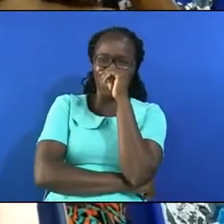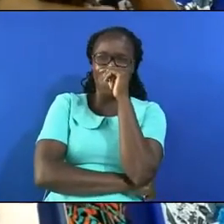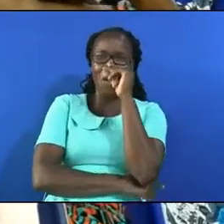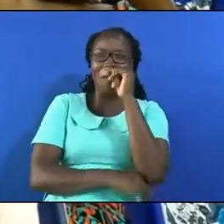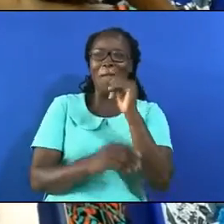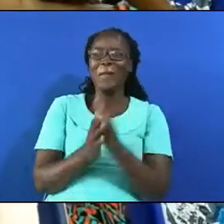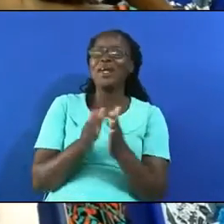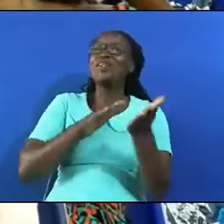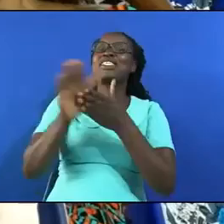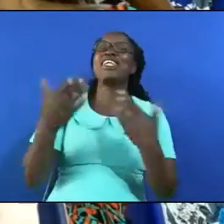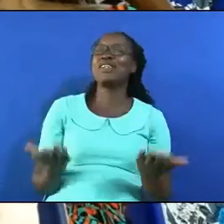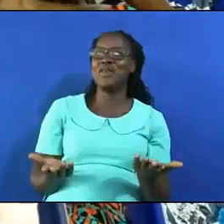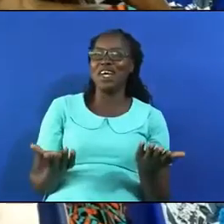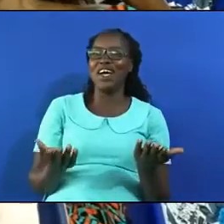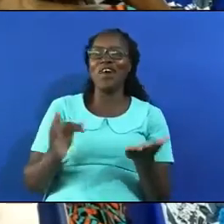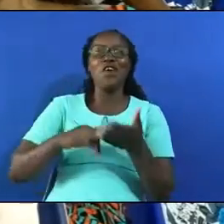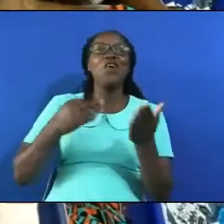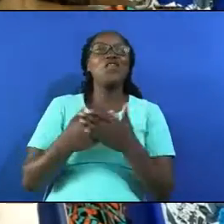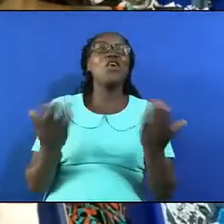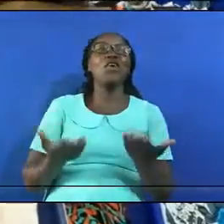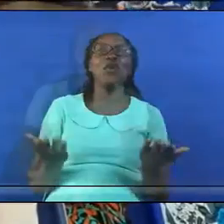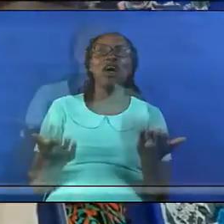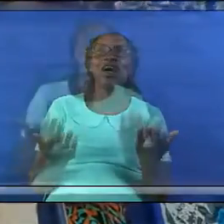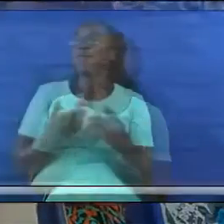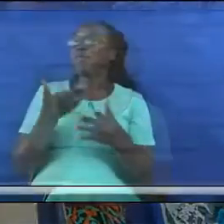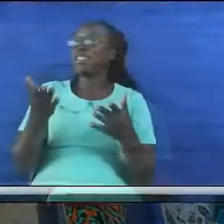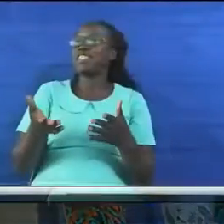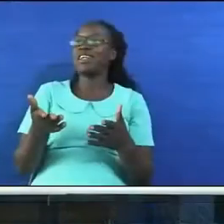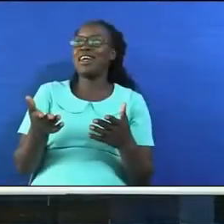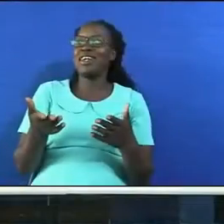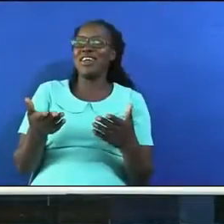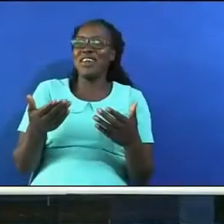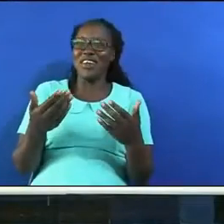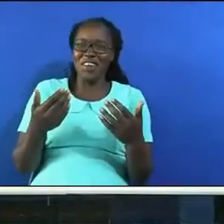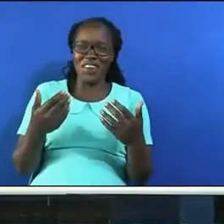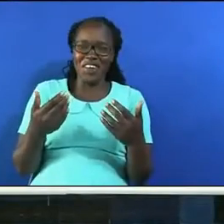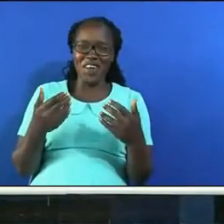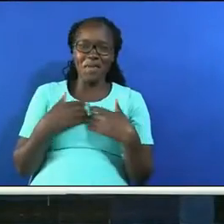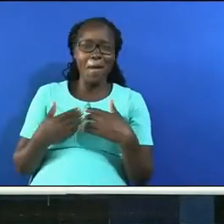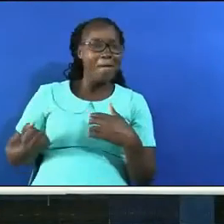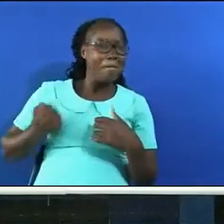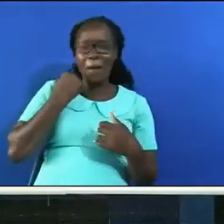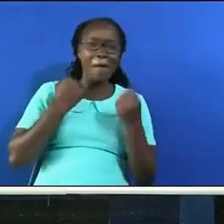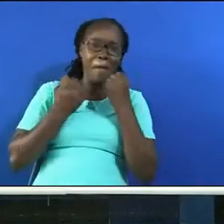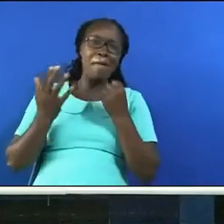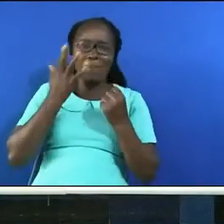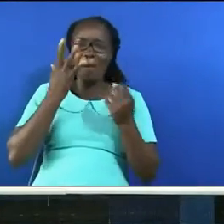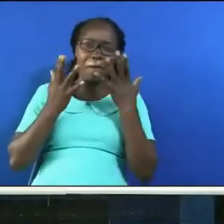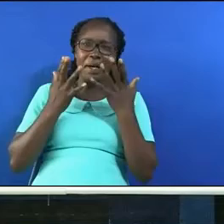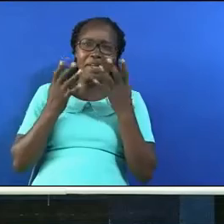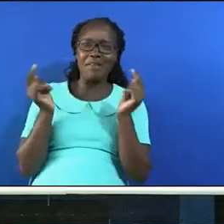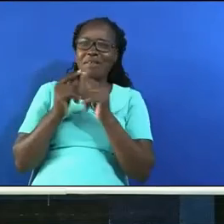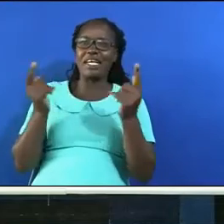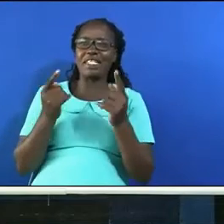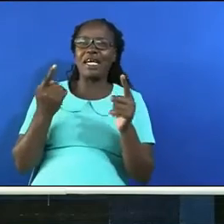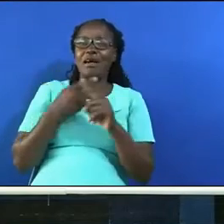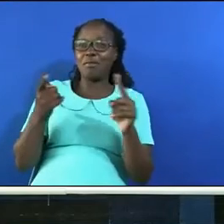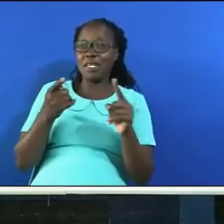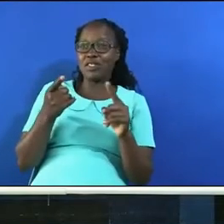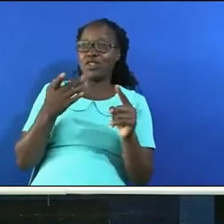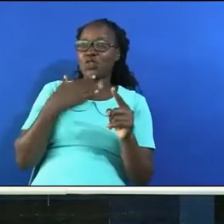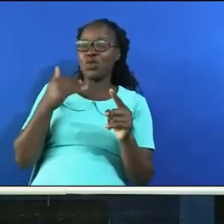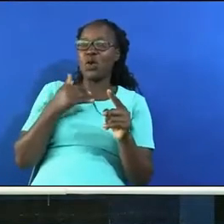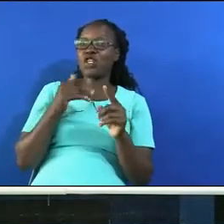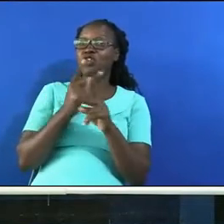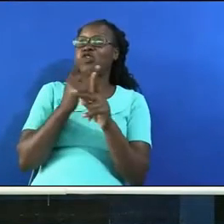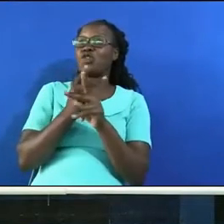Where do you slide? Where do you fall? But here you are. You have been beaten. You have been hurt. But because you want